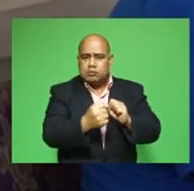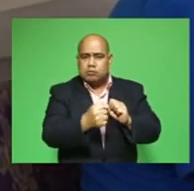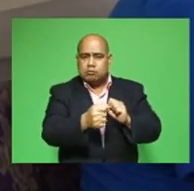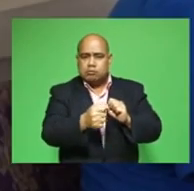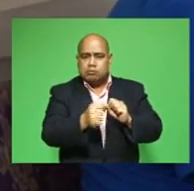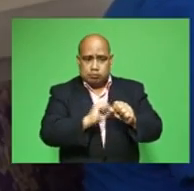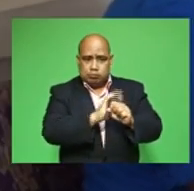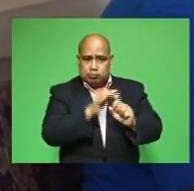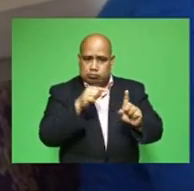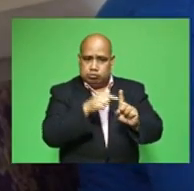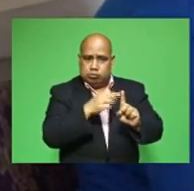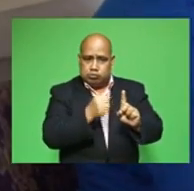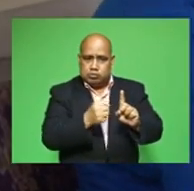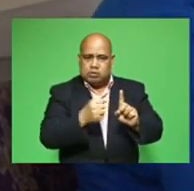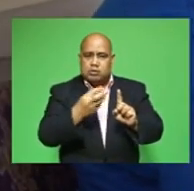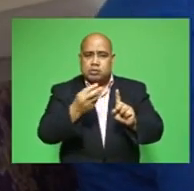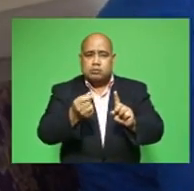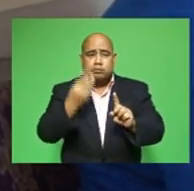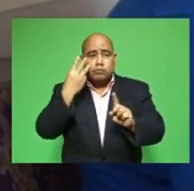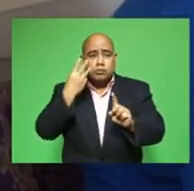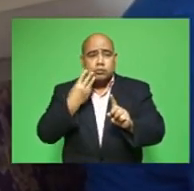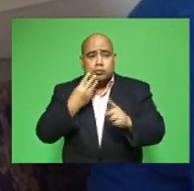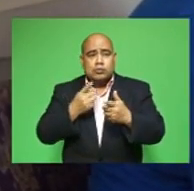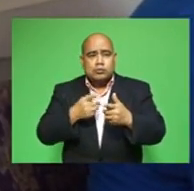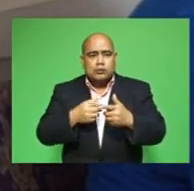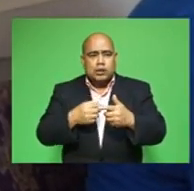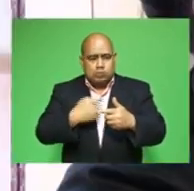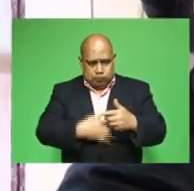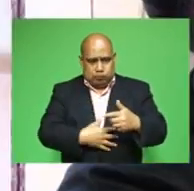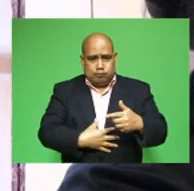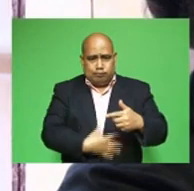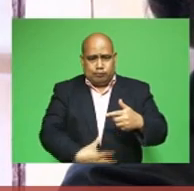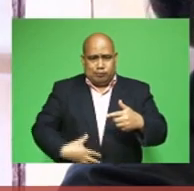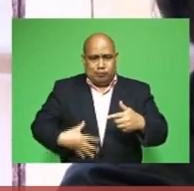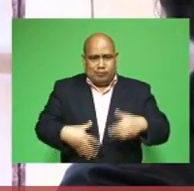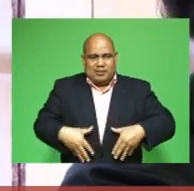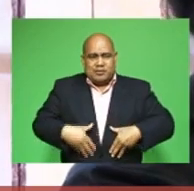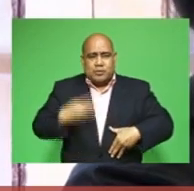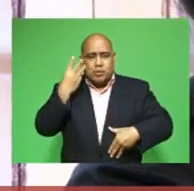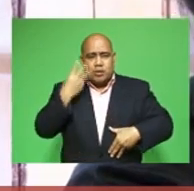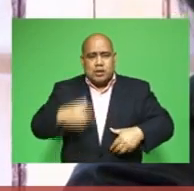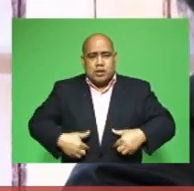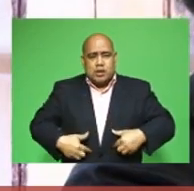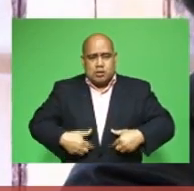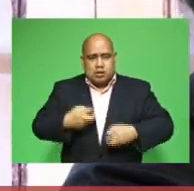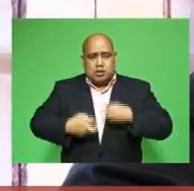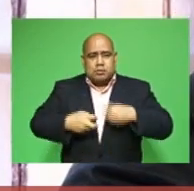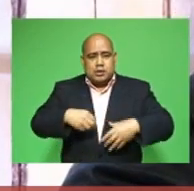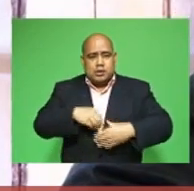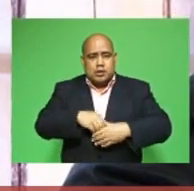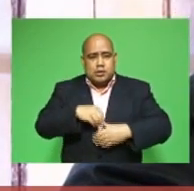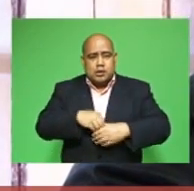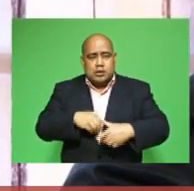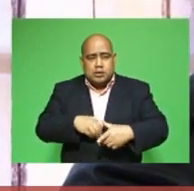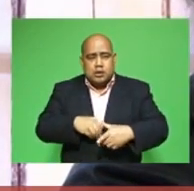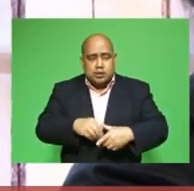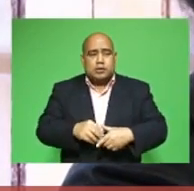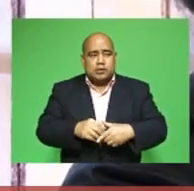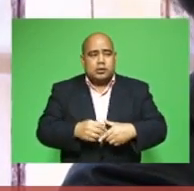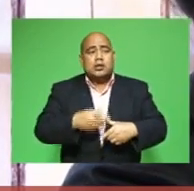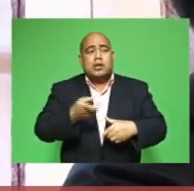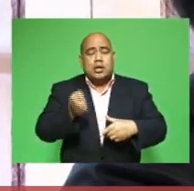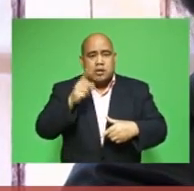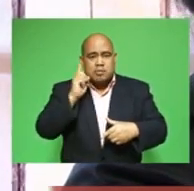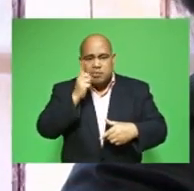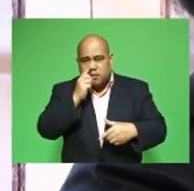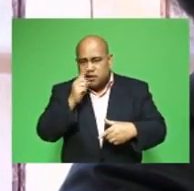women are becoming more cautious of their reproductive health status. Also increased in terms of our first visits, the clients